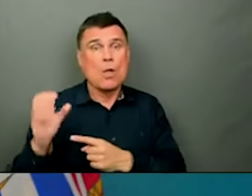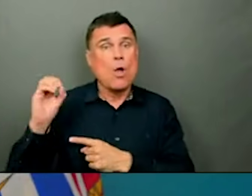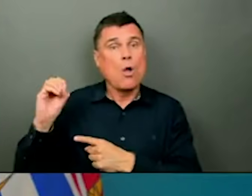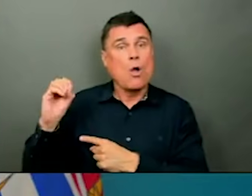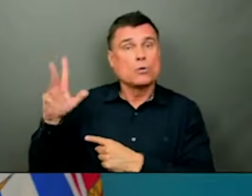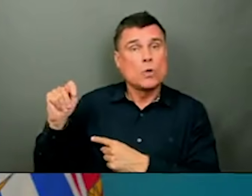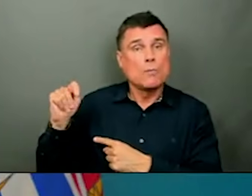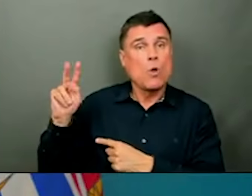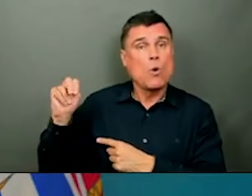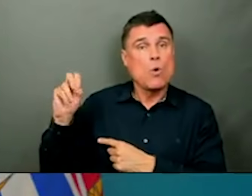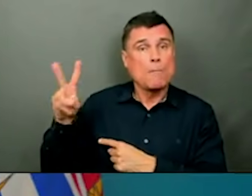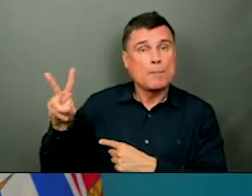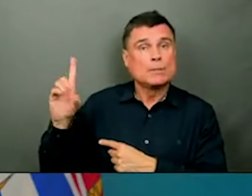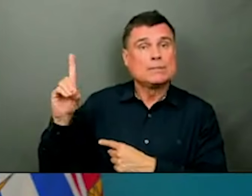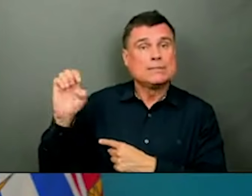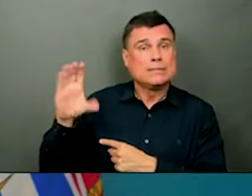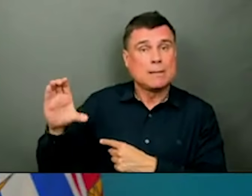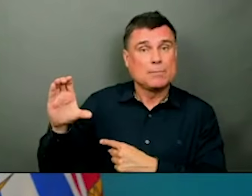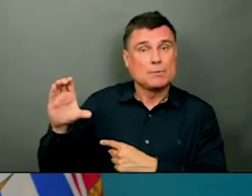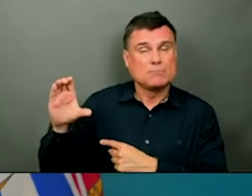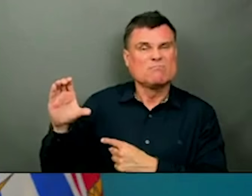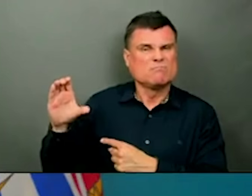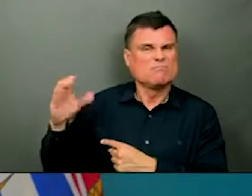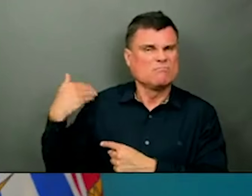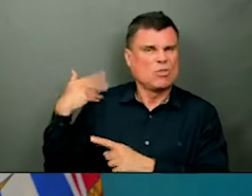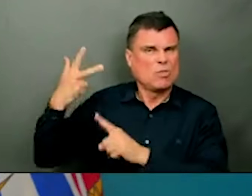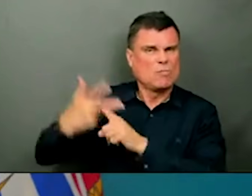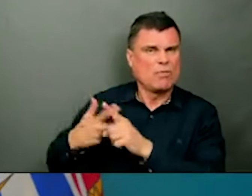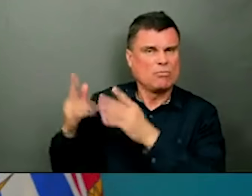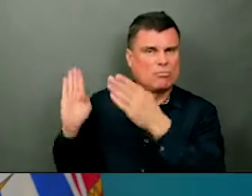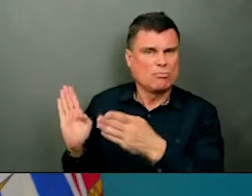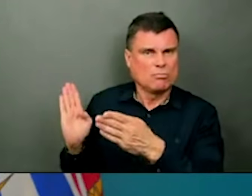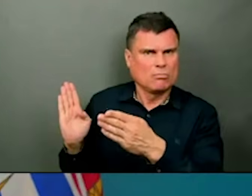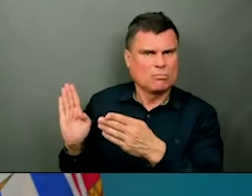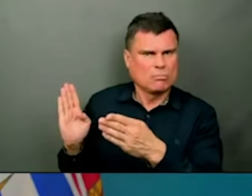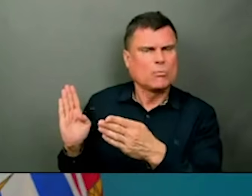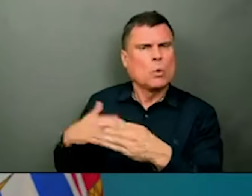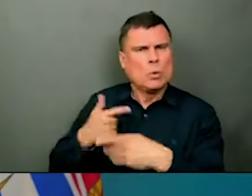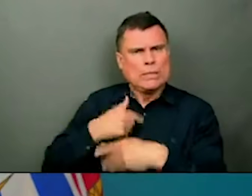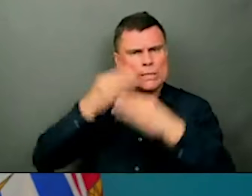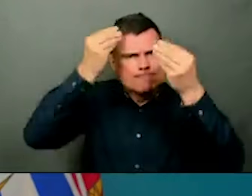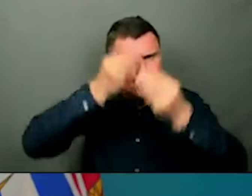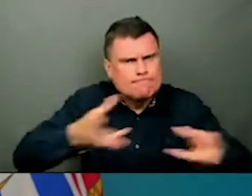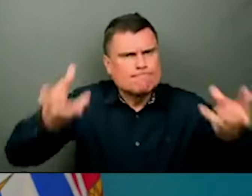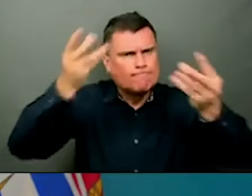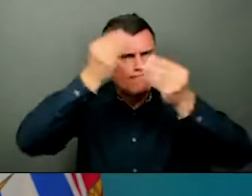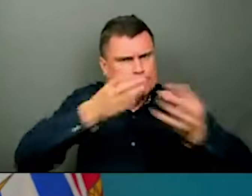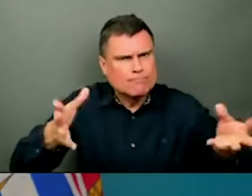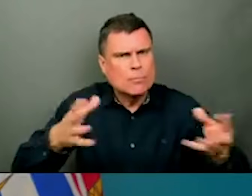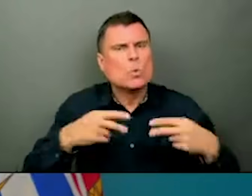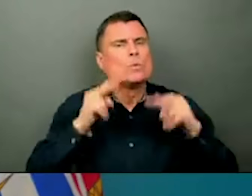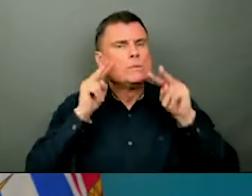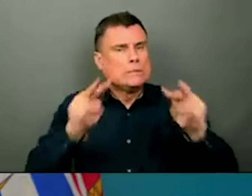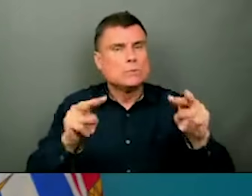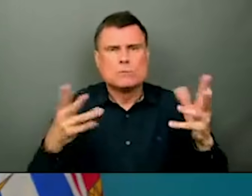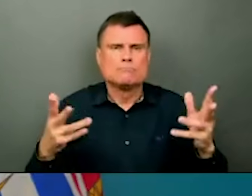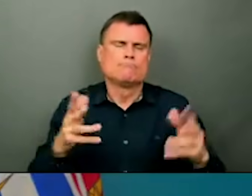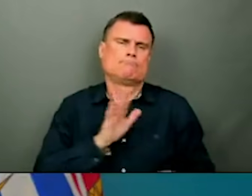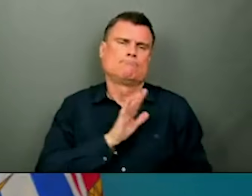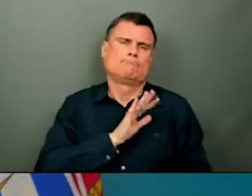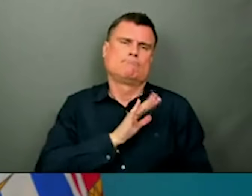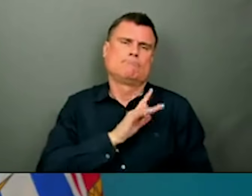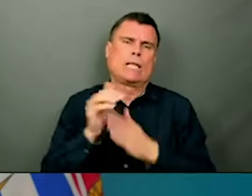December, in that period where there were issues around transmission. I think great leadership, for example, in the South Asian